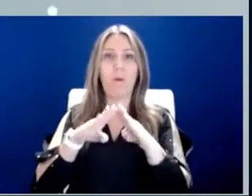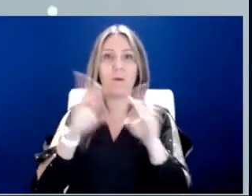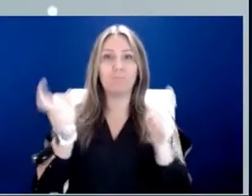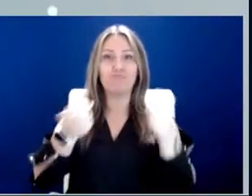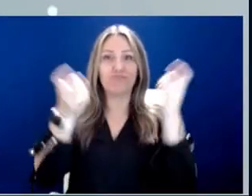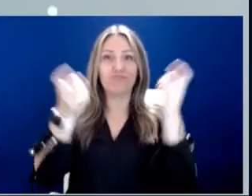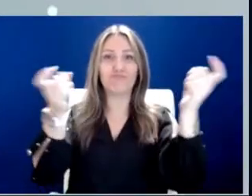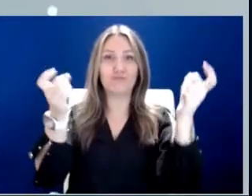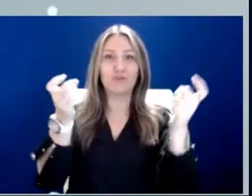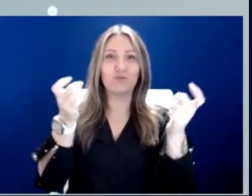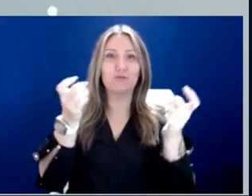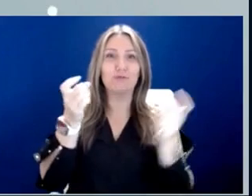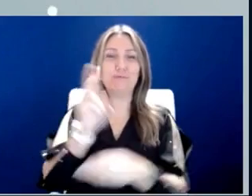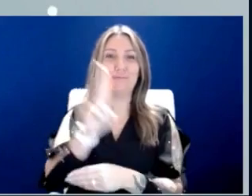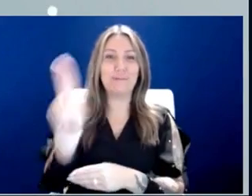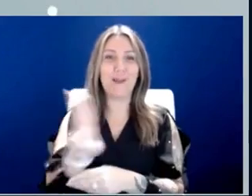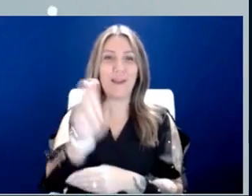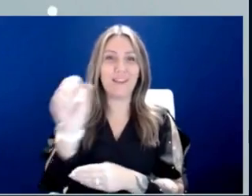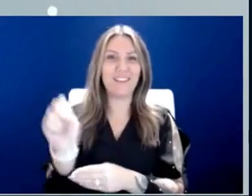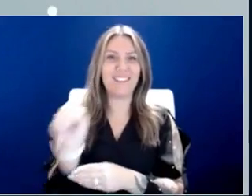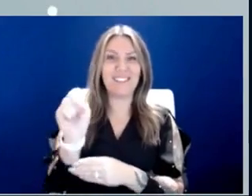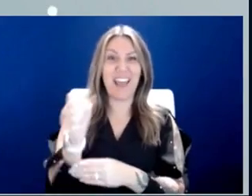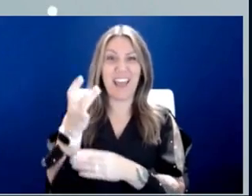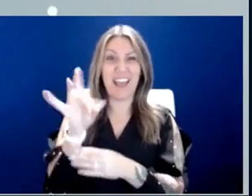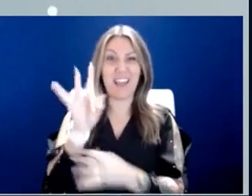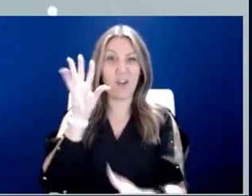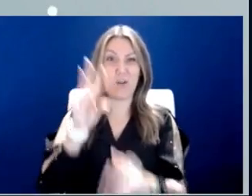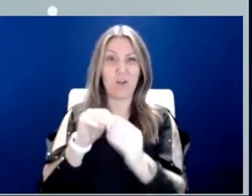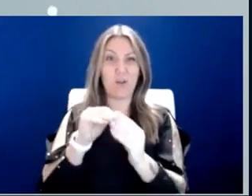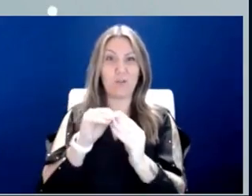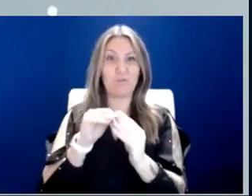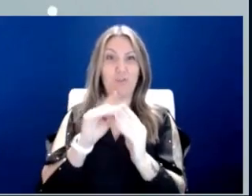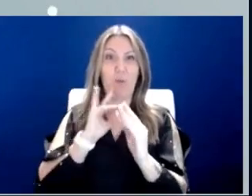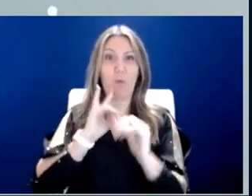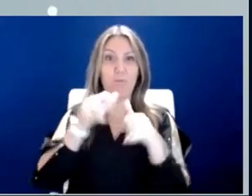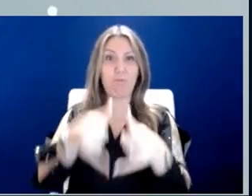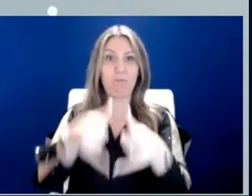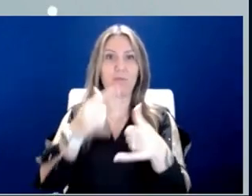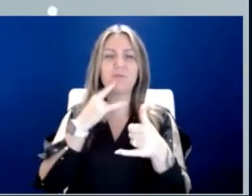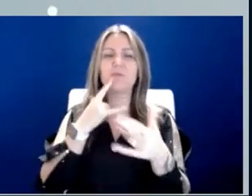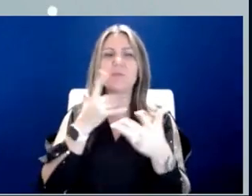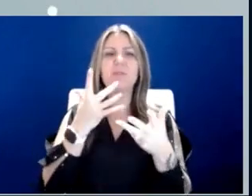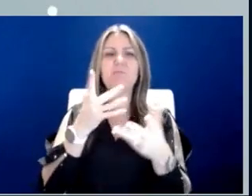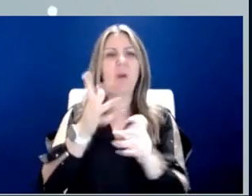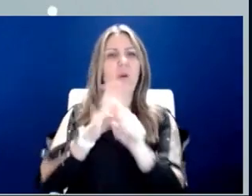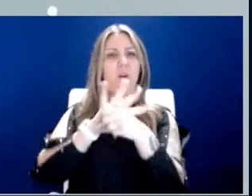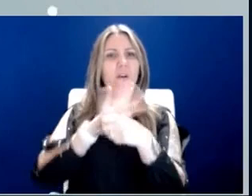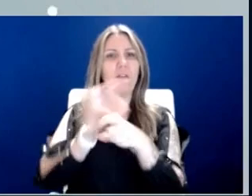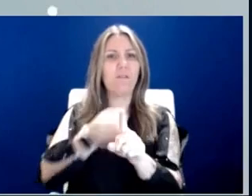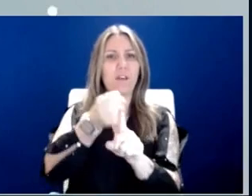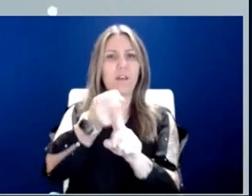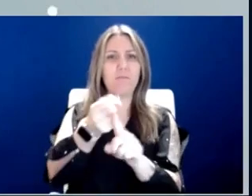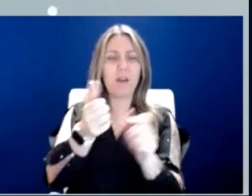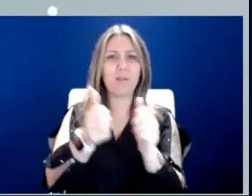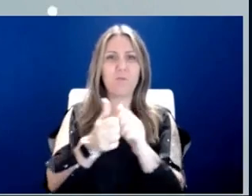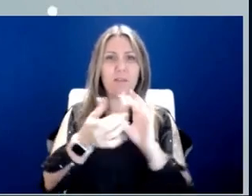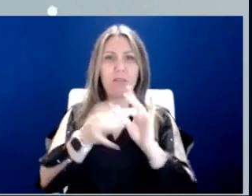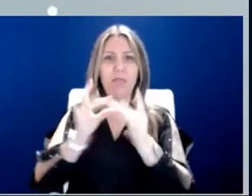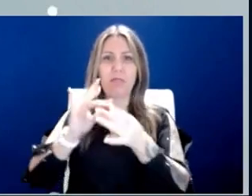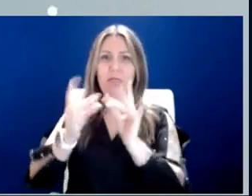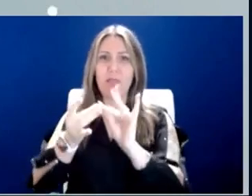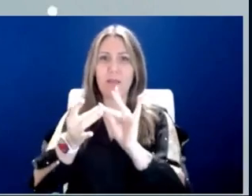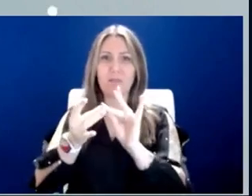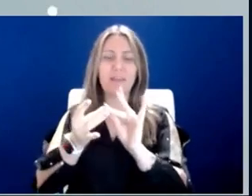total. So what kind of impact has COVID had on the Olympics? Sports medicine and orthopedic physician, Dr. John Alm, and